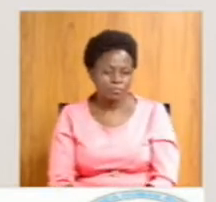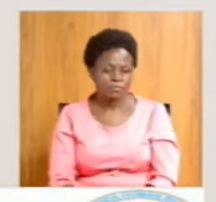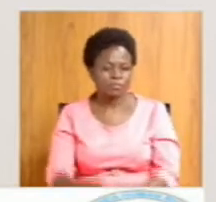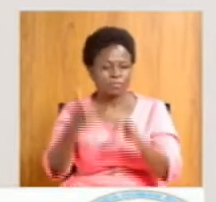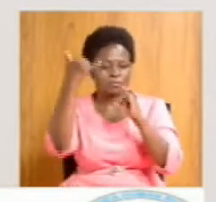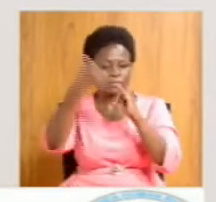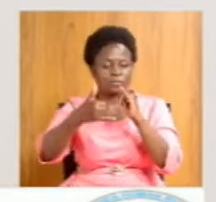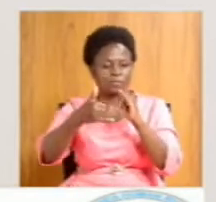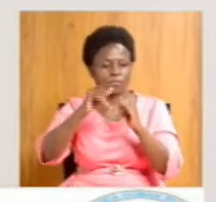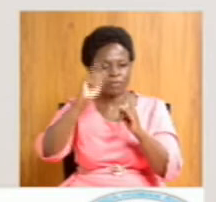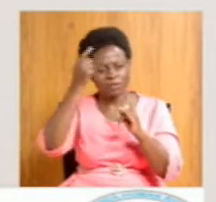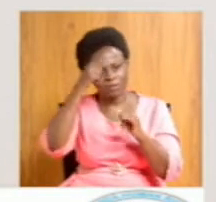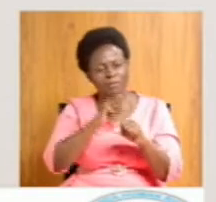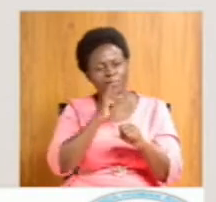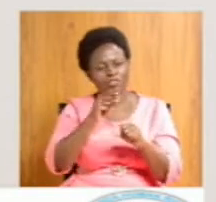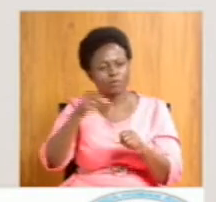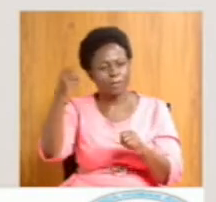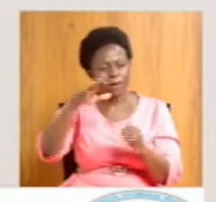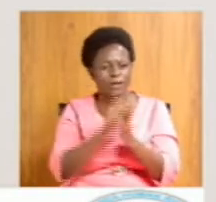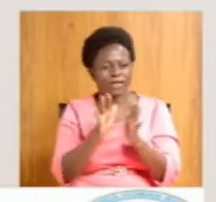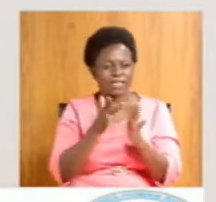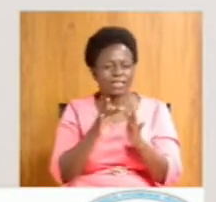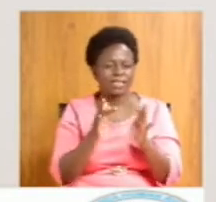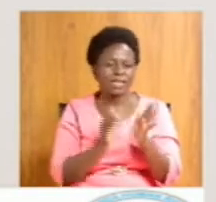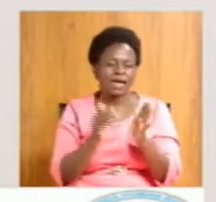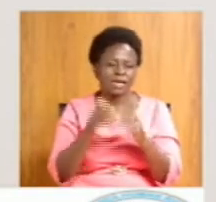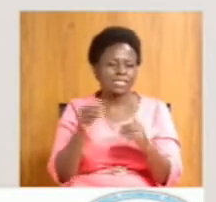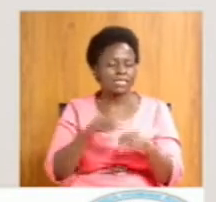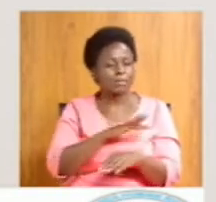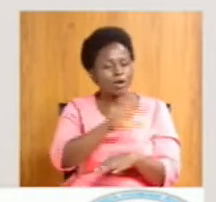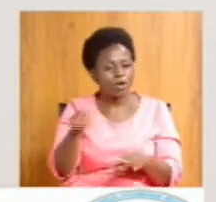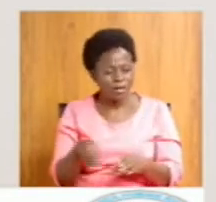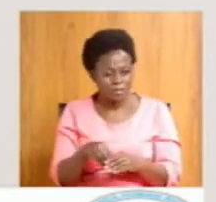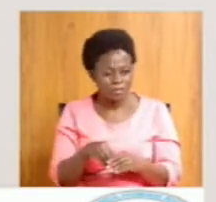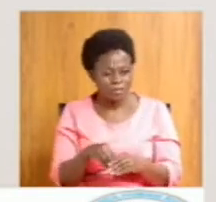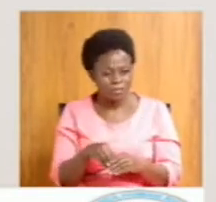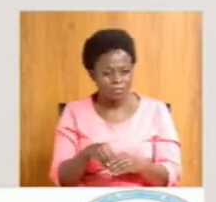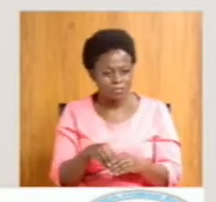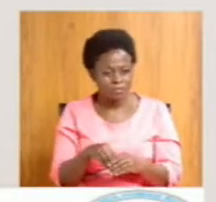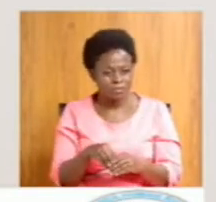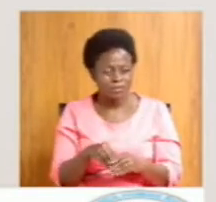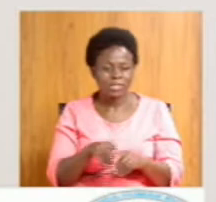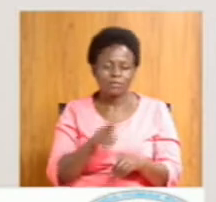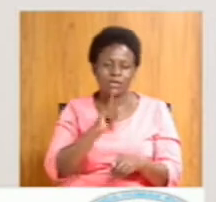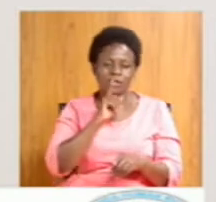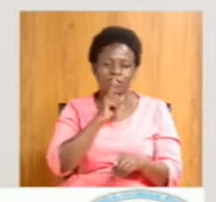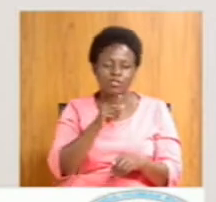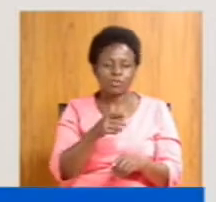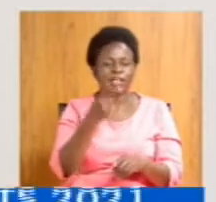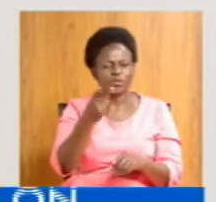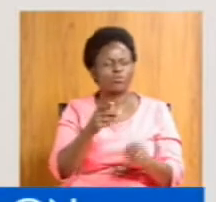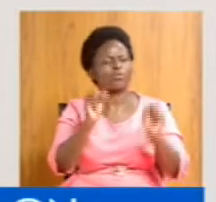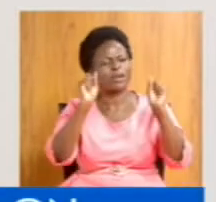finally the government should ensure that electricity and internet are accessed by all and also ensure that the two are